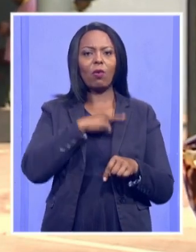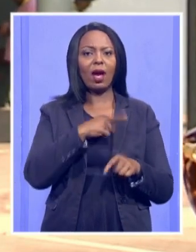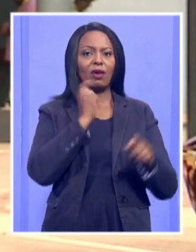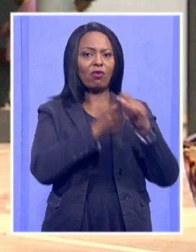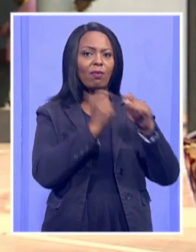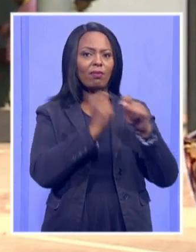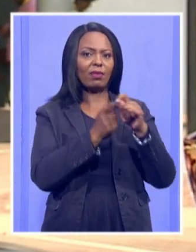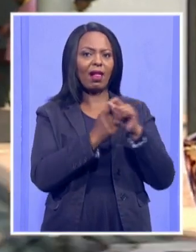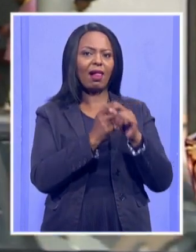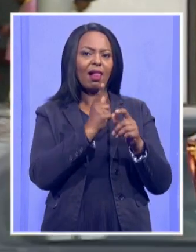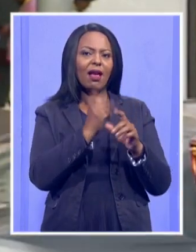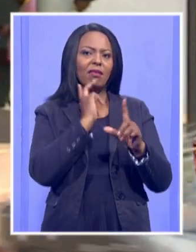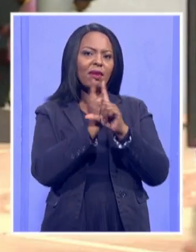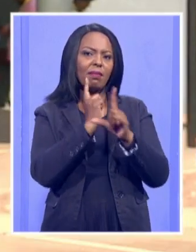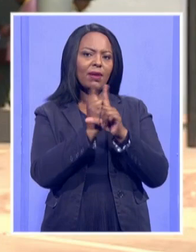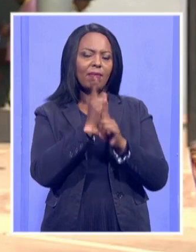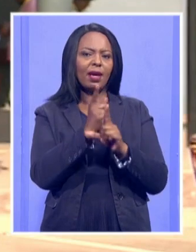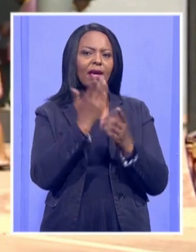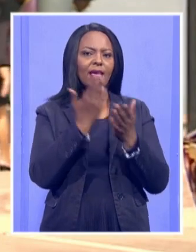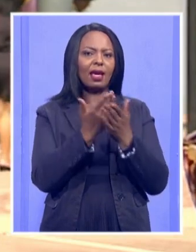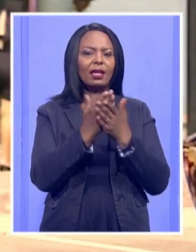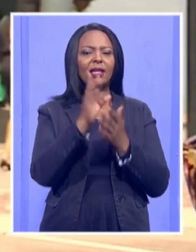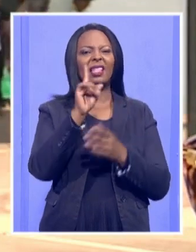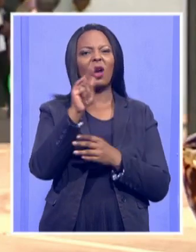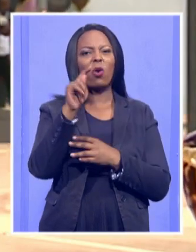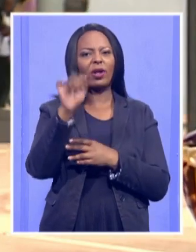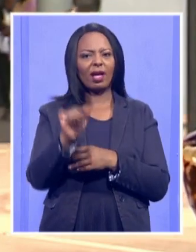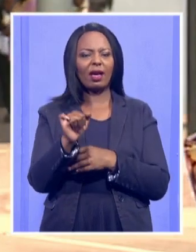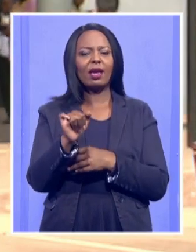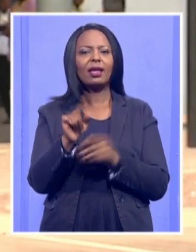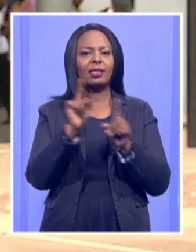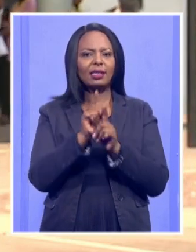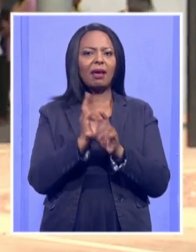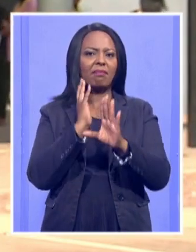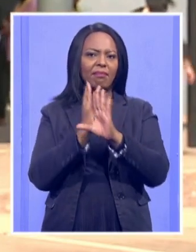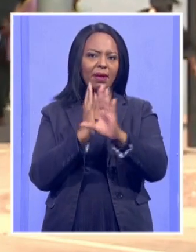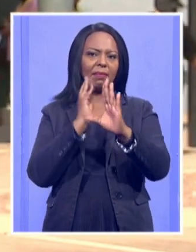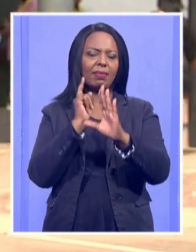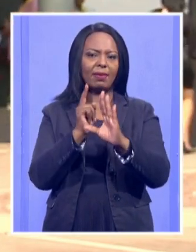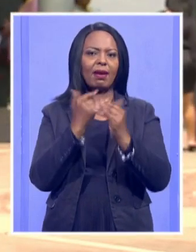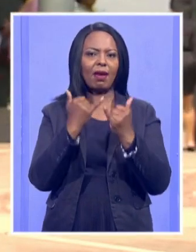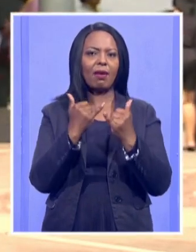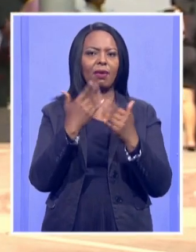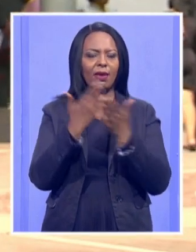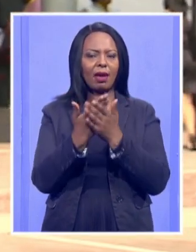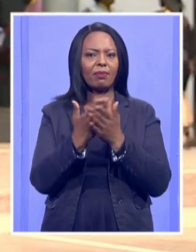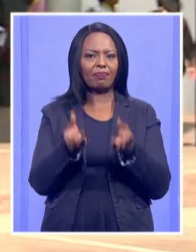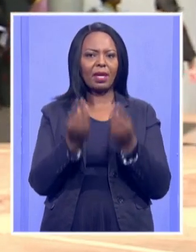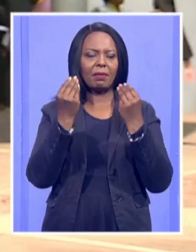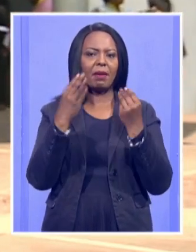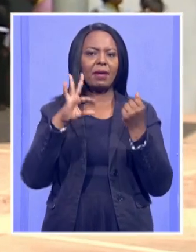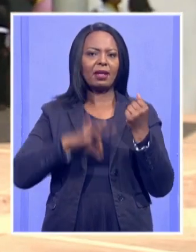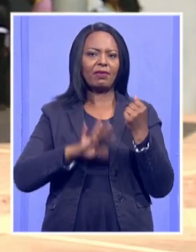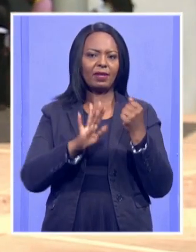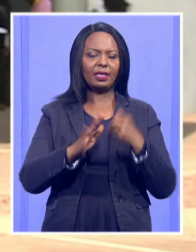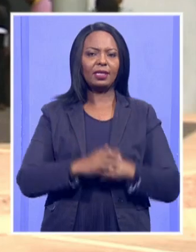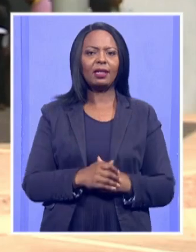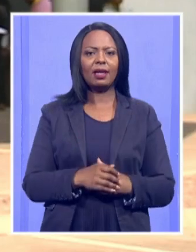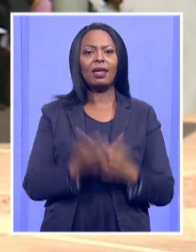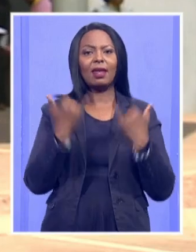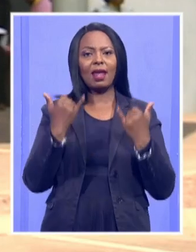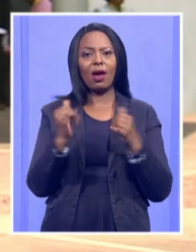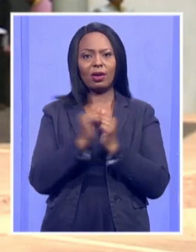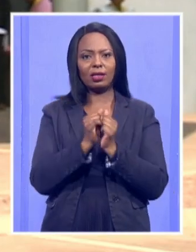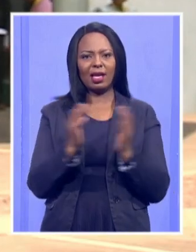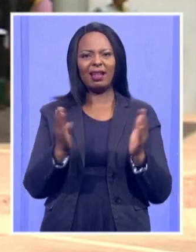benefit, including Dakota Weg. After we've done that, our primary focus now, taking off from the stance which